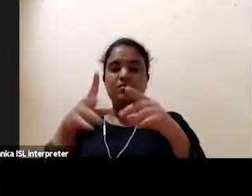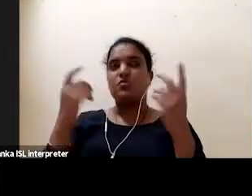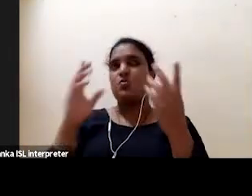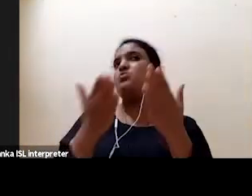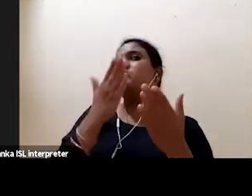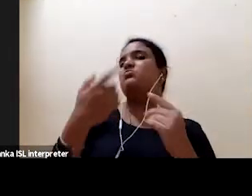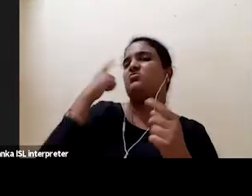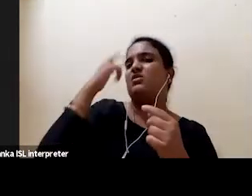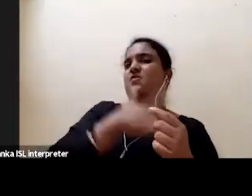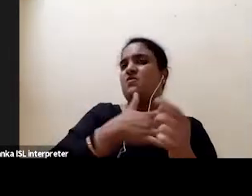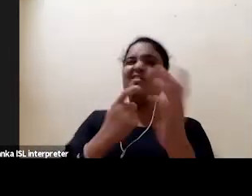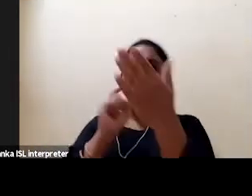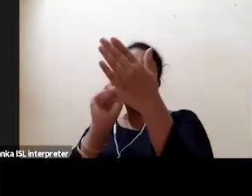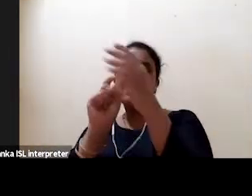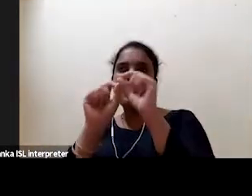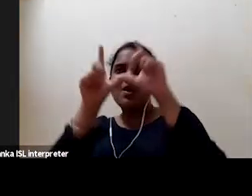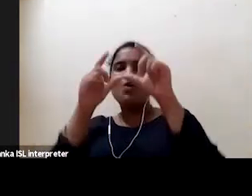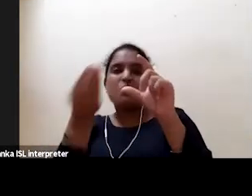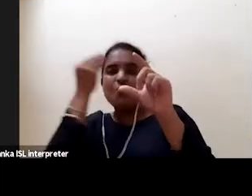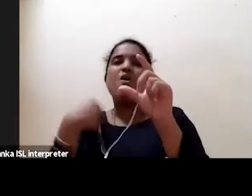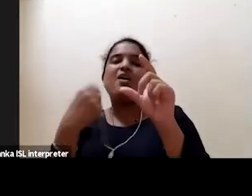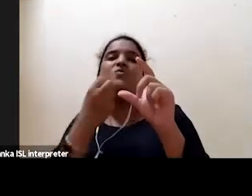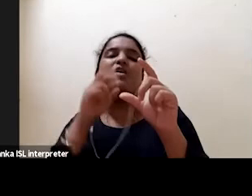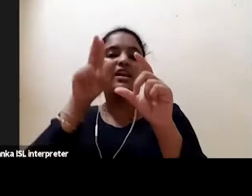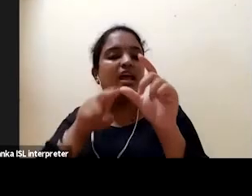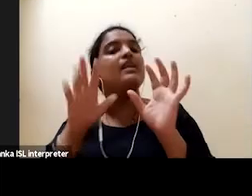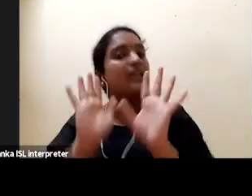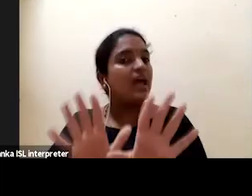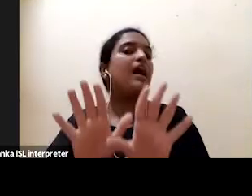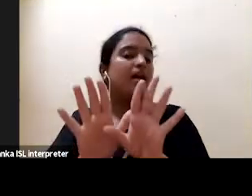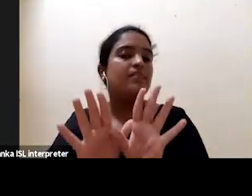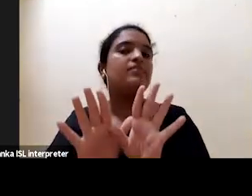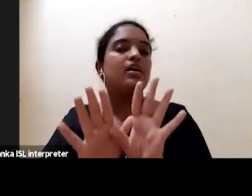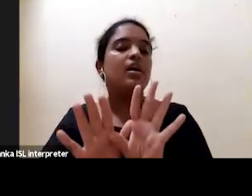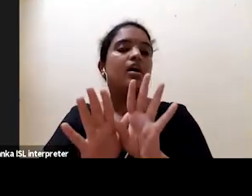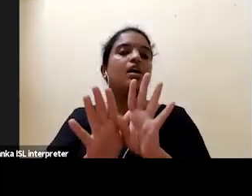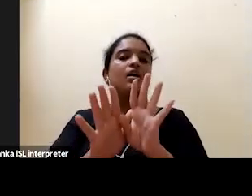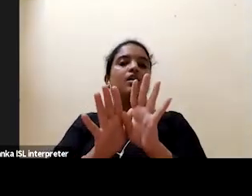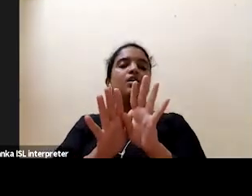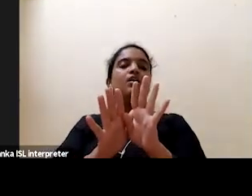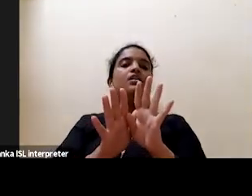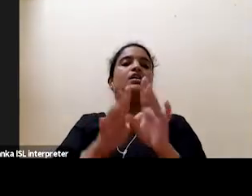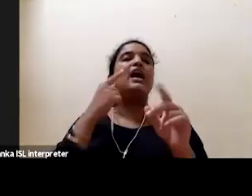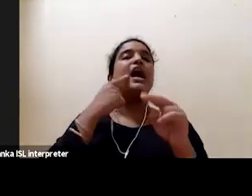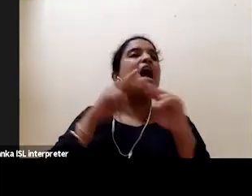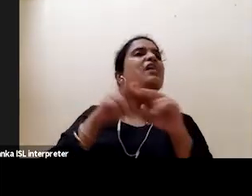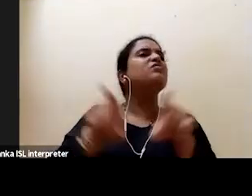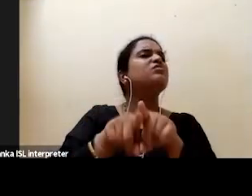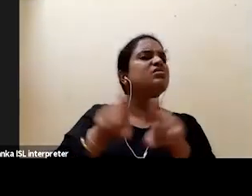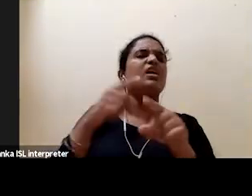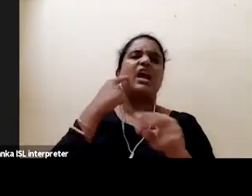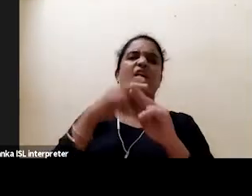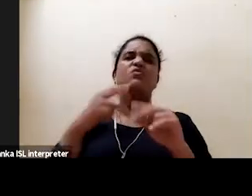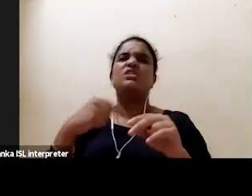definitely want to click more and find out. Or it could be something like say a restaurant, a newly opened restaurant, and